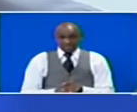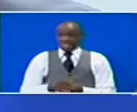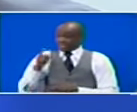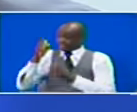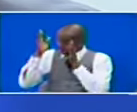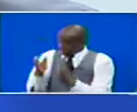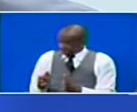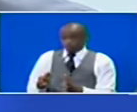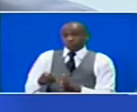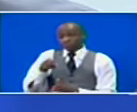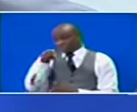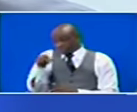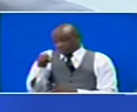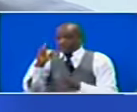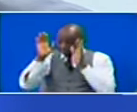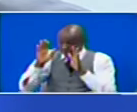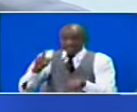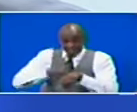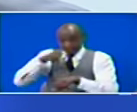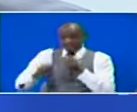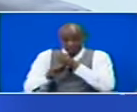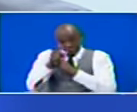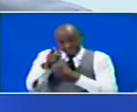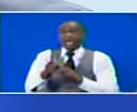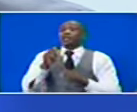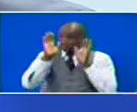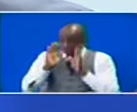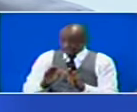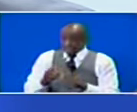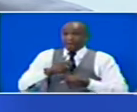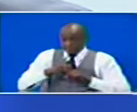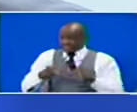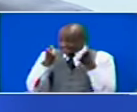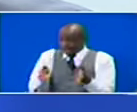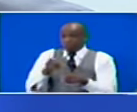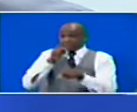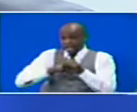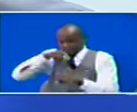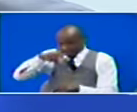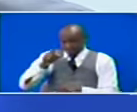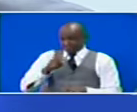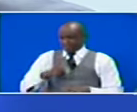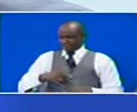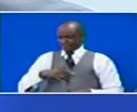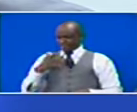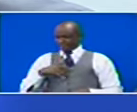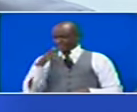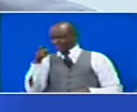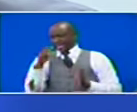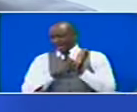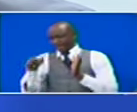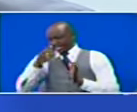forceful person and when he's on your side it counts, but the more he sends mixed signals in